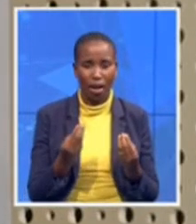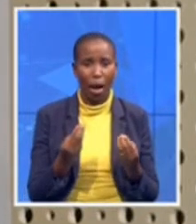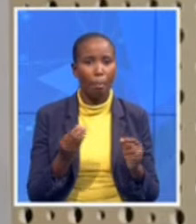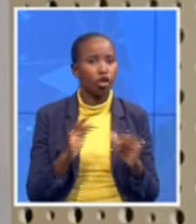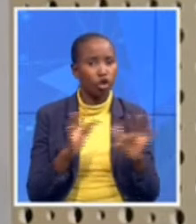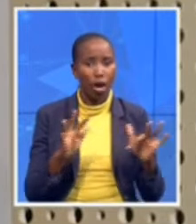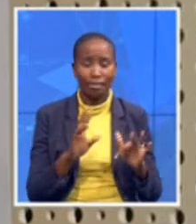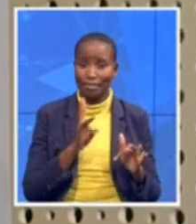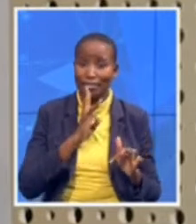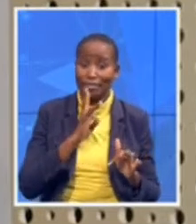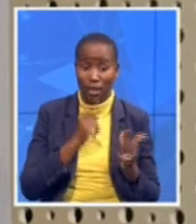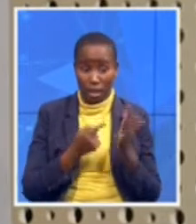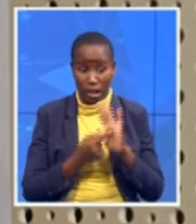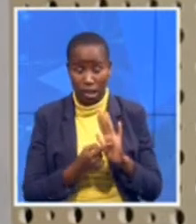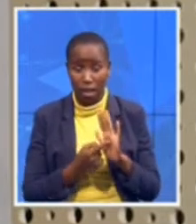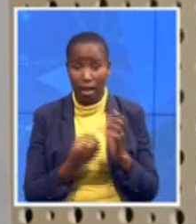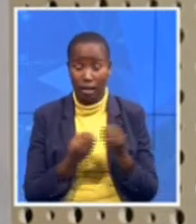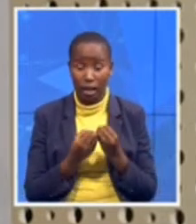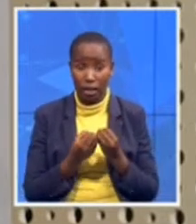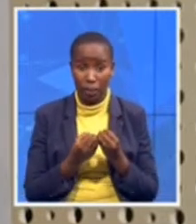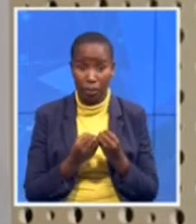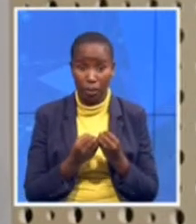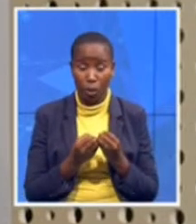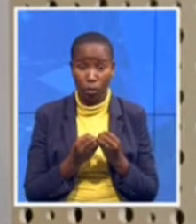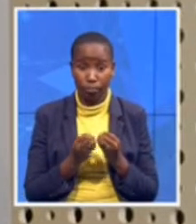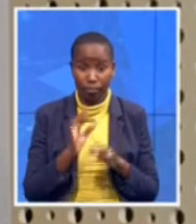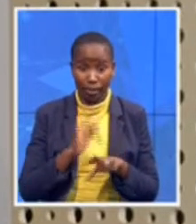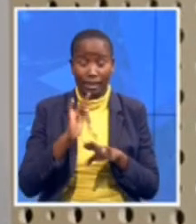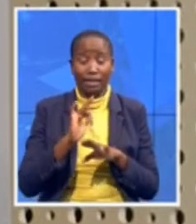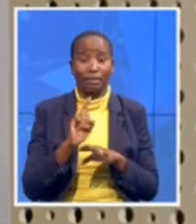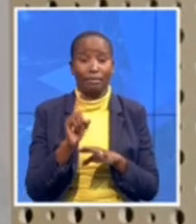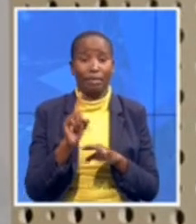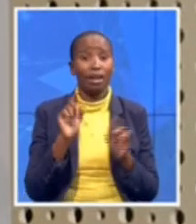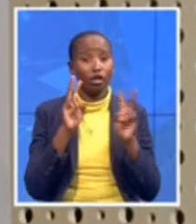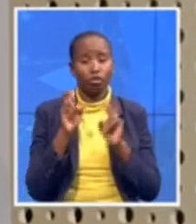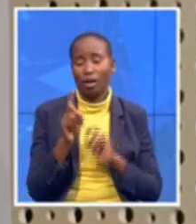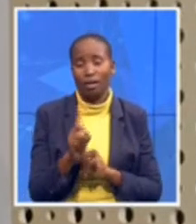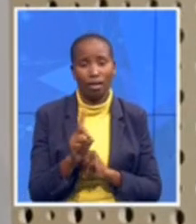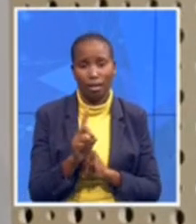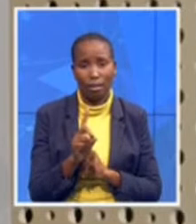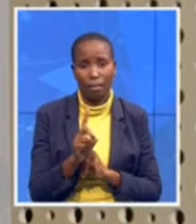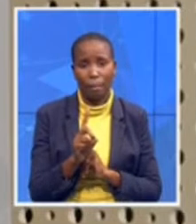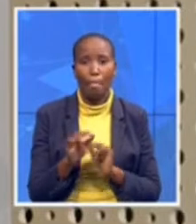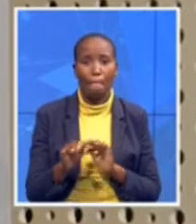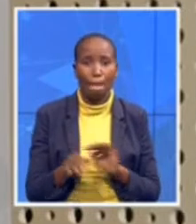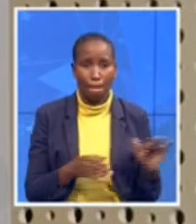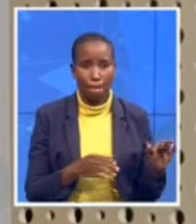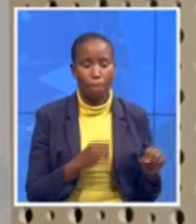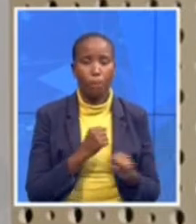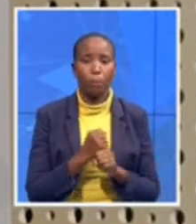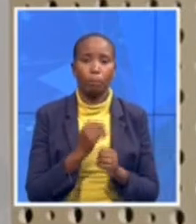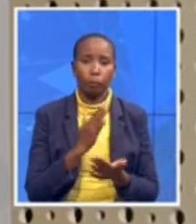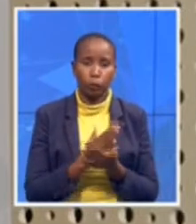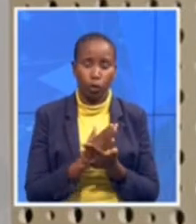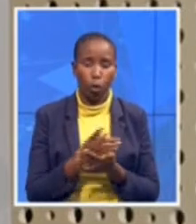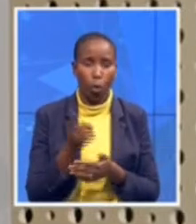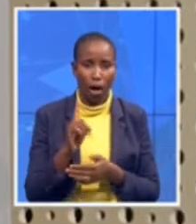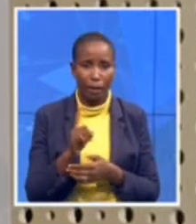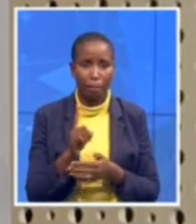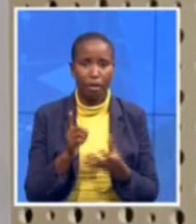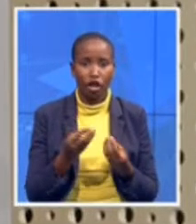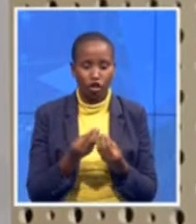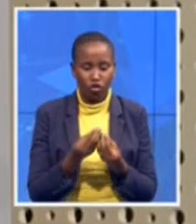And lastly, to make sure that we make the use of children in pornography and exposure to